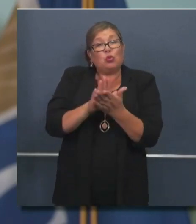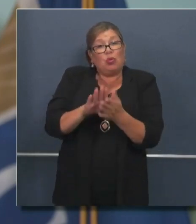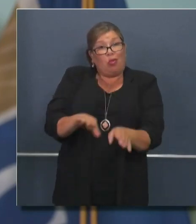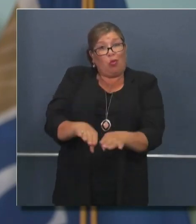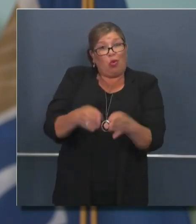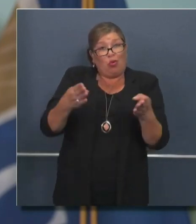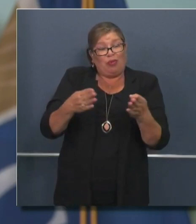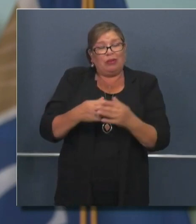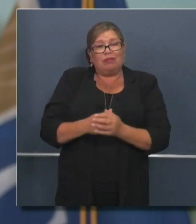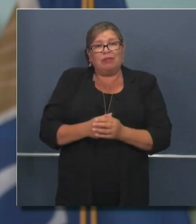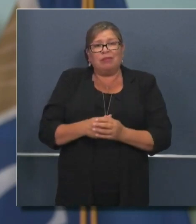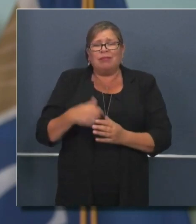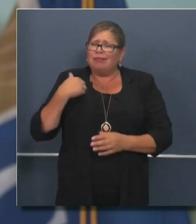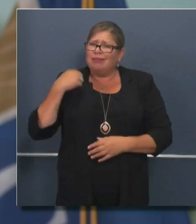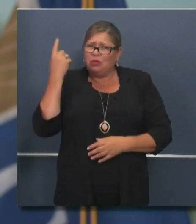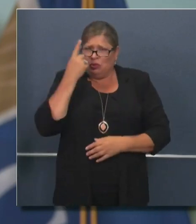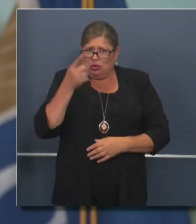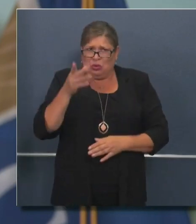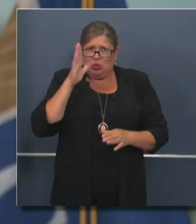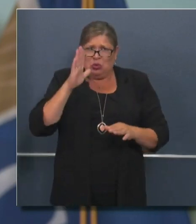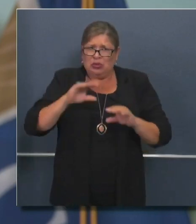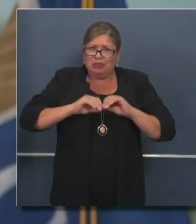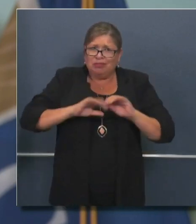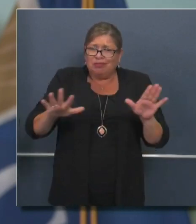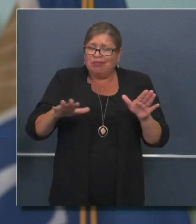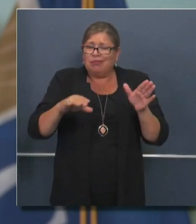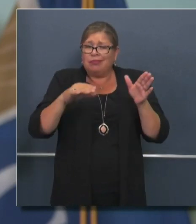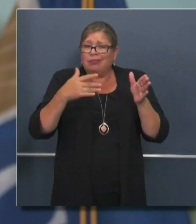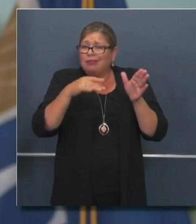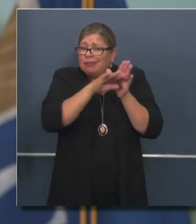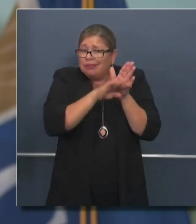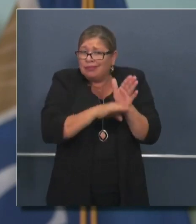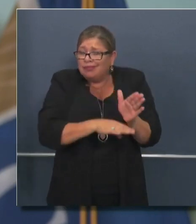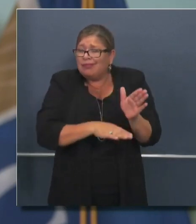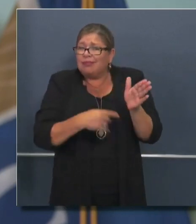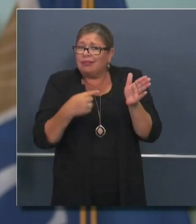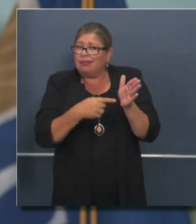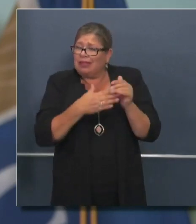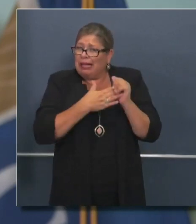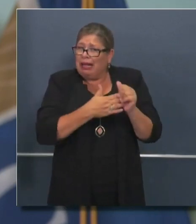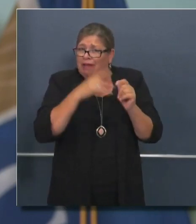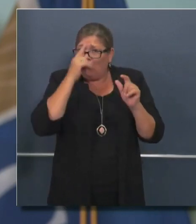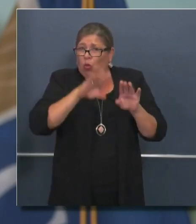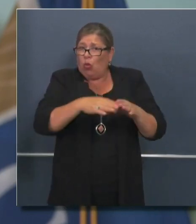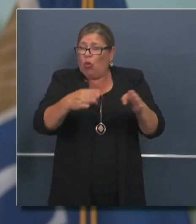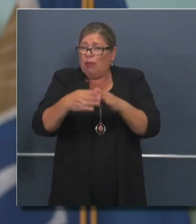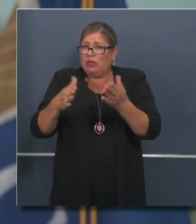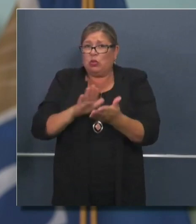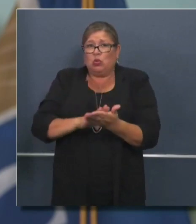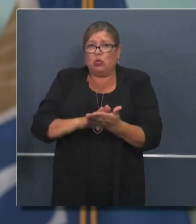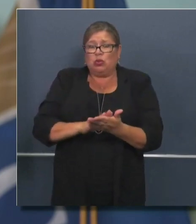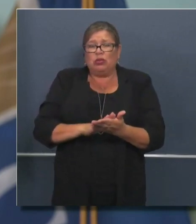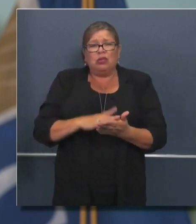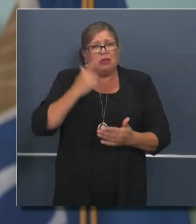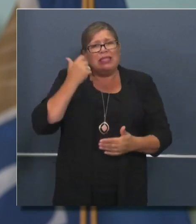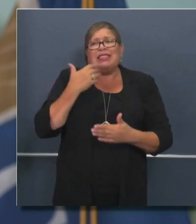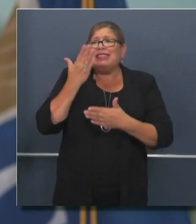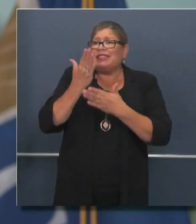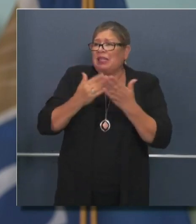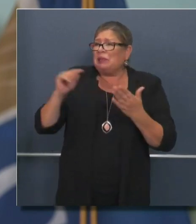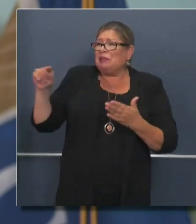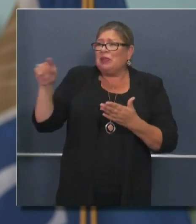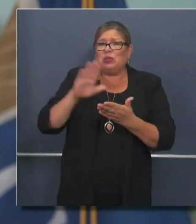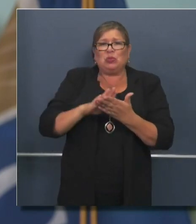heard from a number of school officials and labor groups that they're concerned they can't reopen and follow those